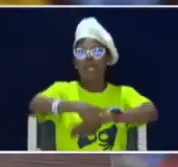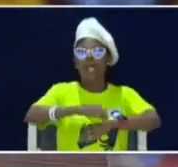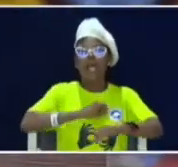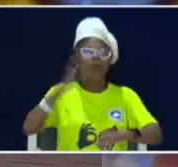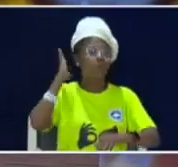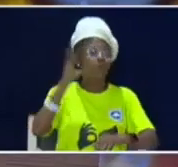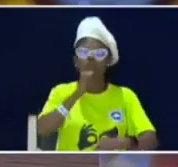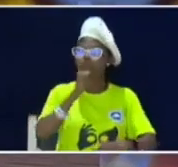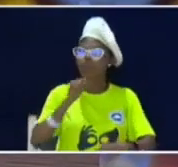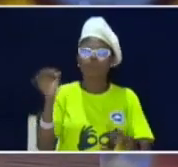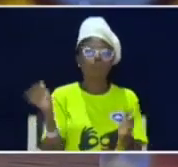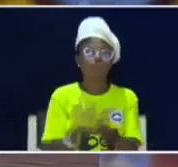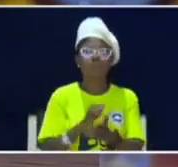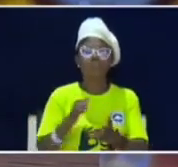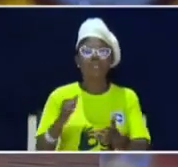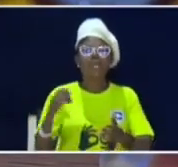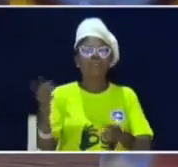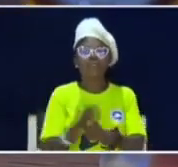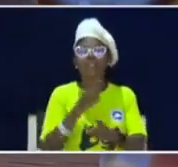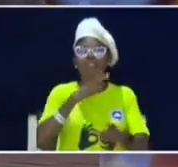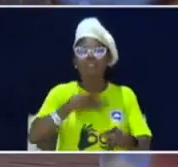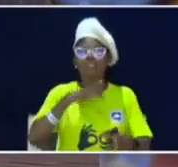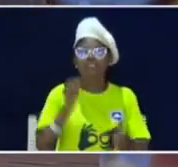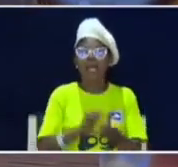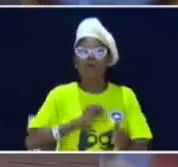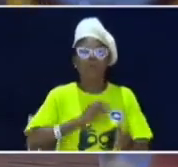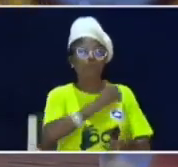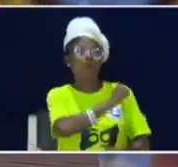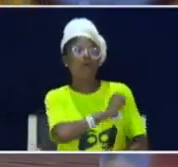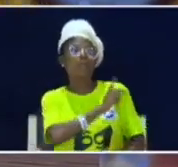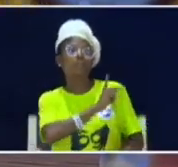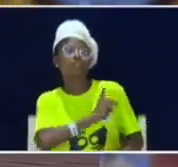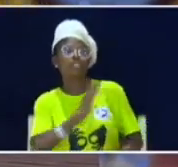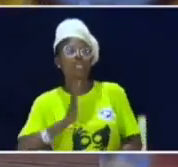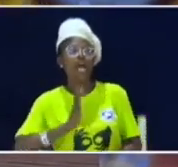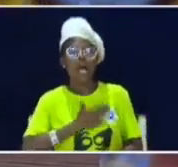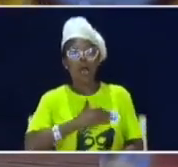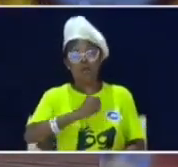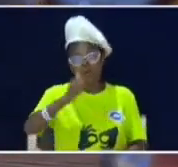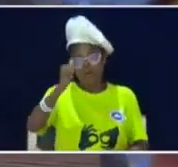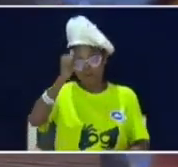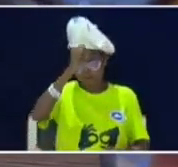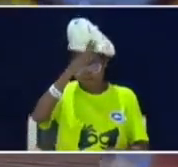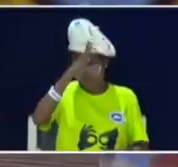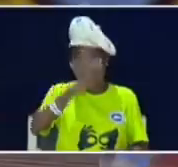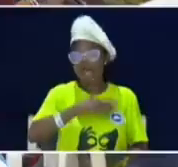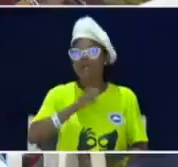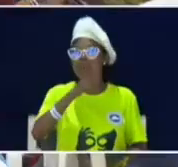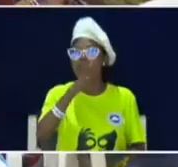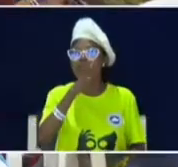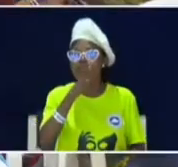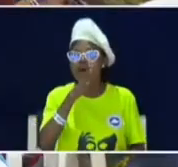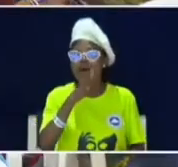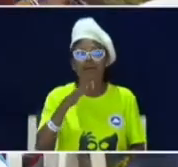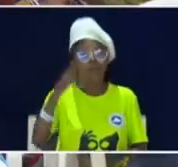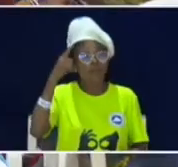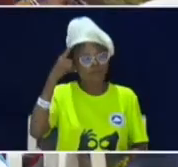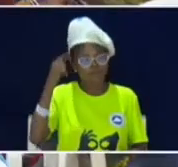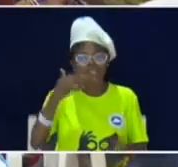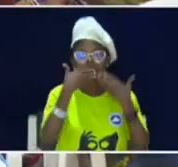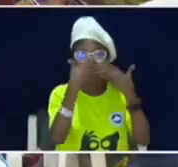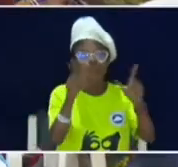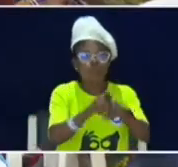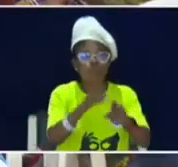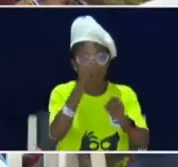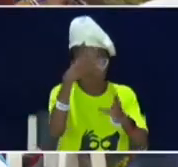want to specially appreciate our Father and our mother in the Lord. Daddy Gio and Mom Gio, thank you so much for having us.